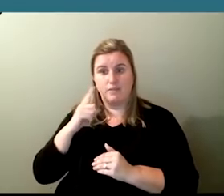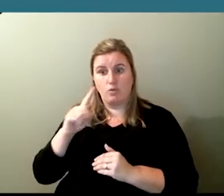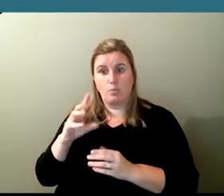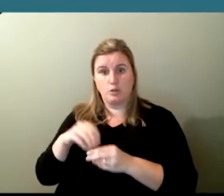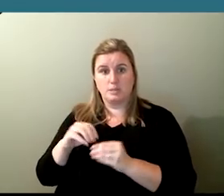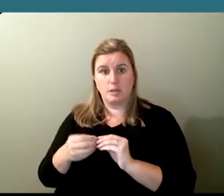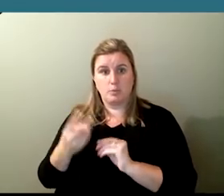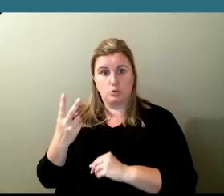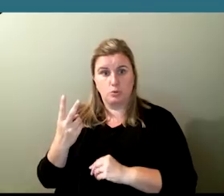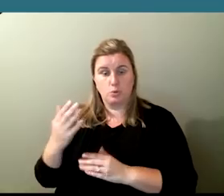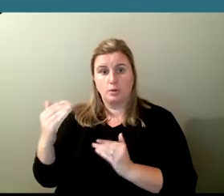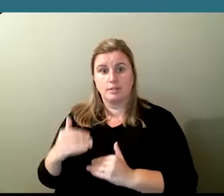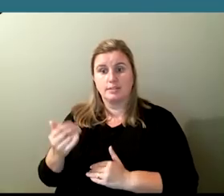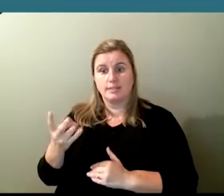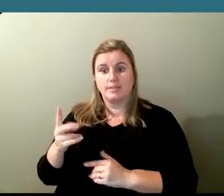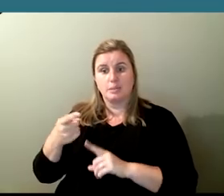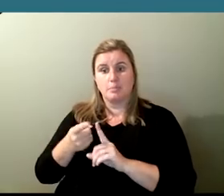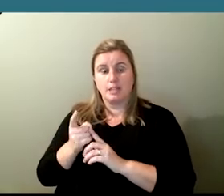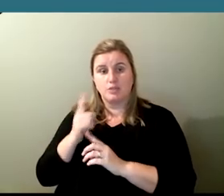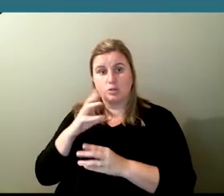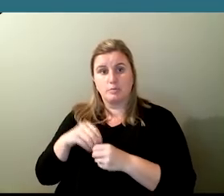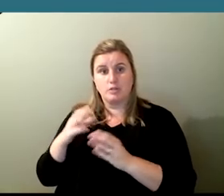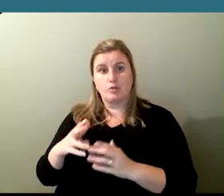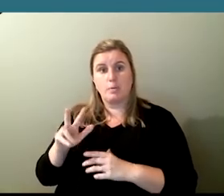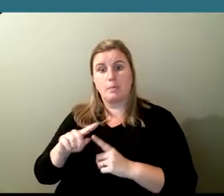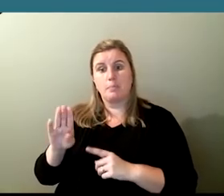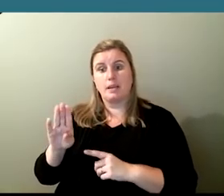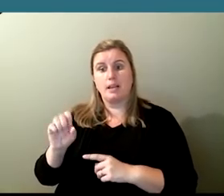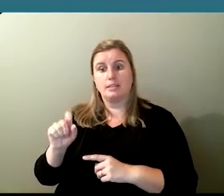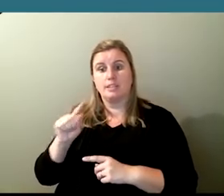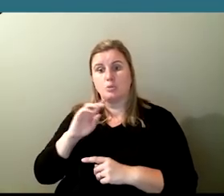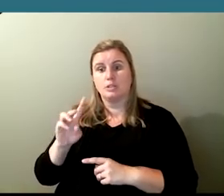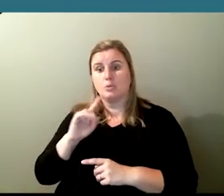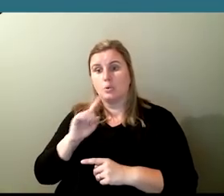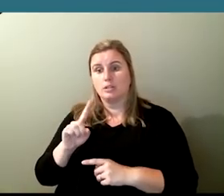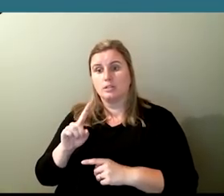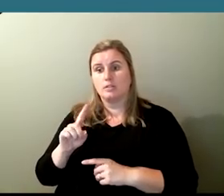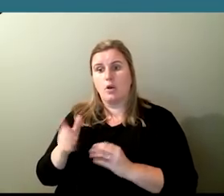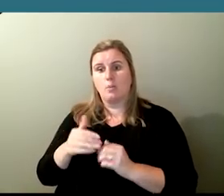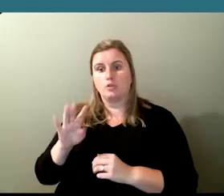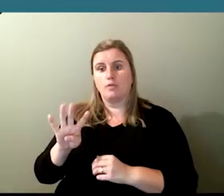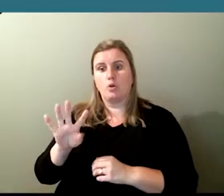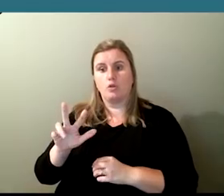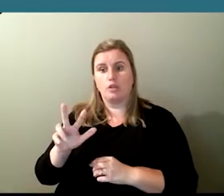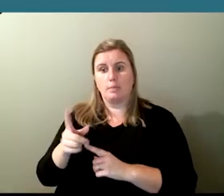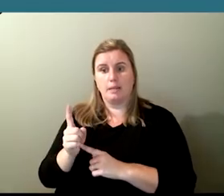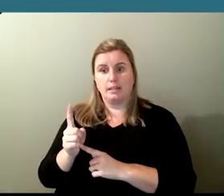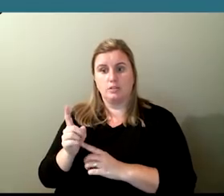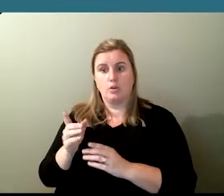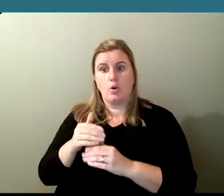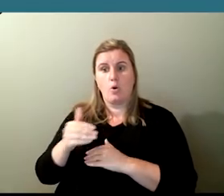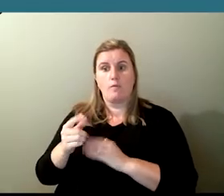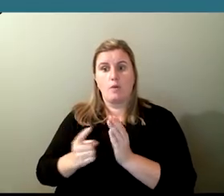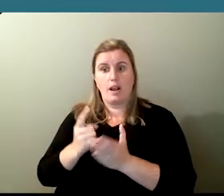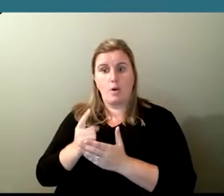participant 2 and 17 minutes for participant 3, whereas BST was 43, almost 43 minutes, over an hour for